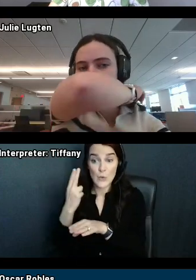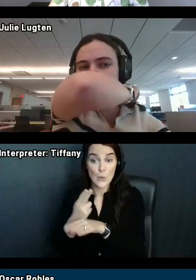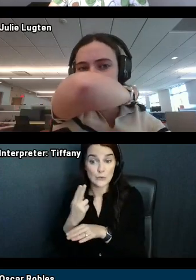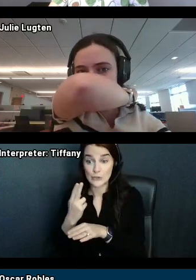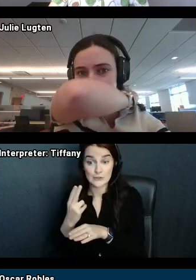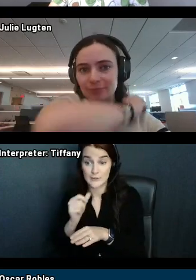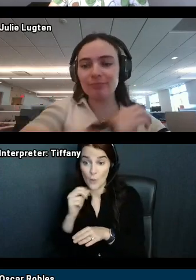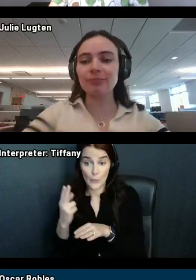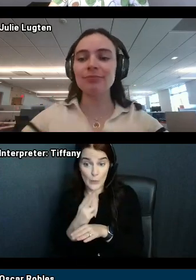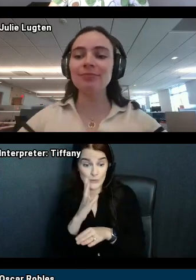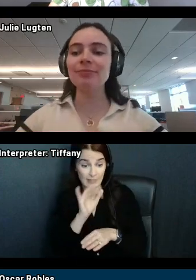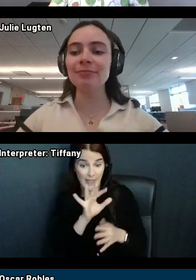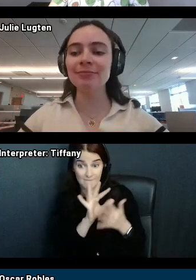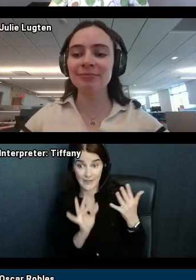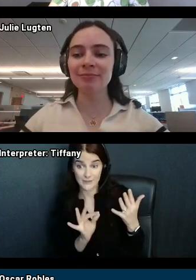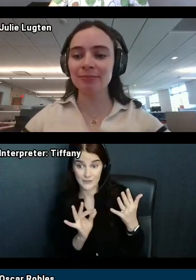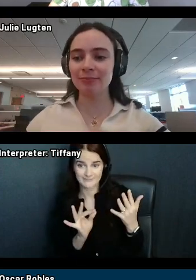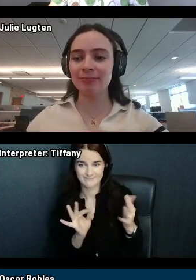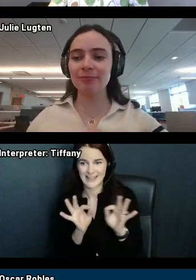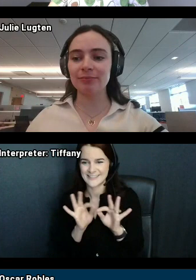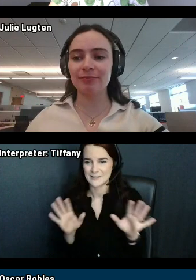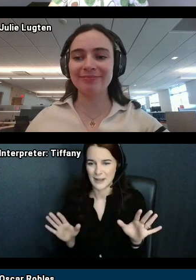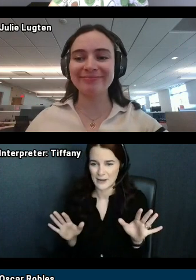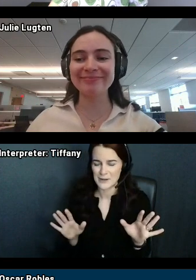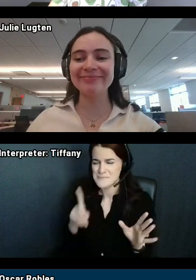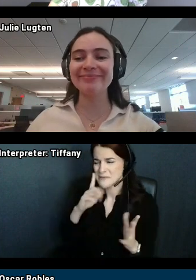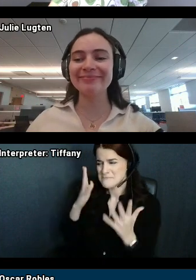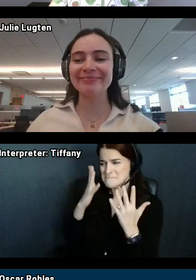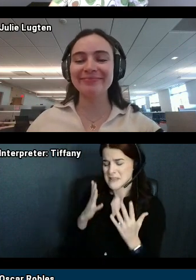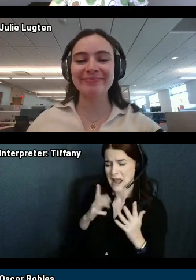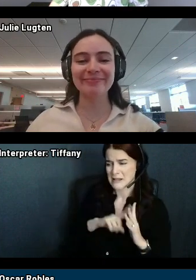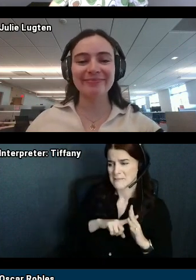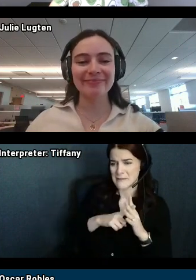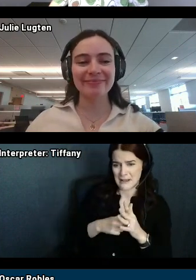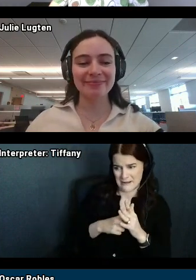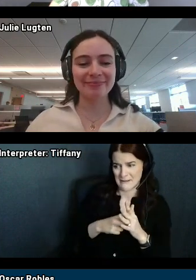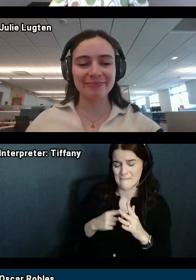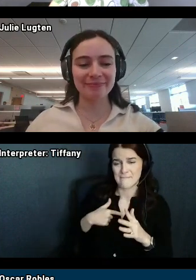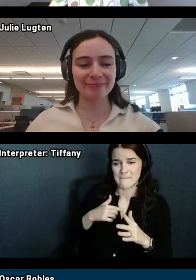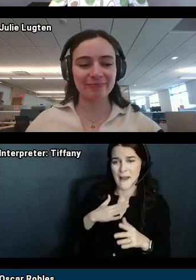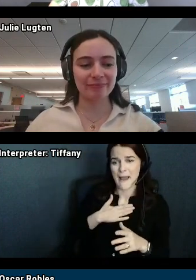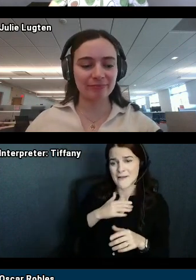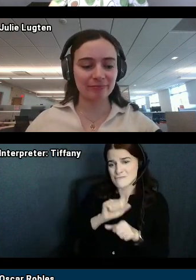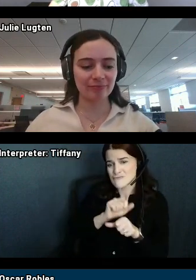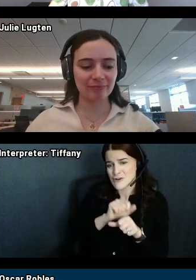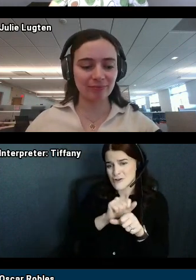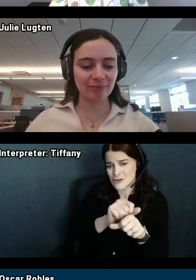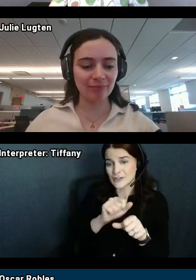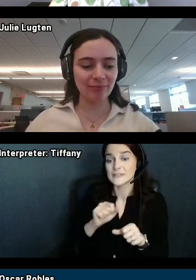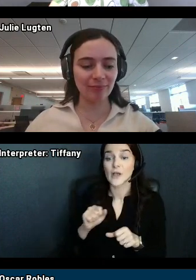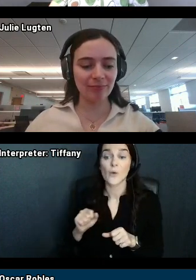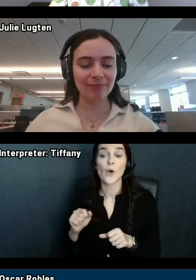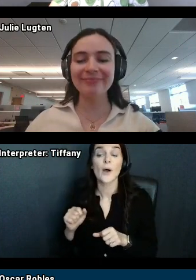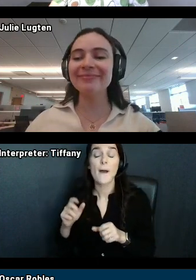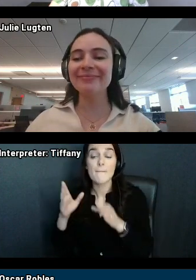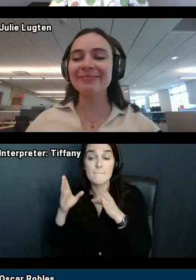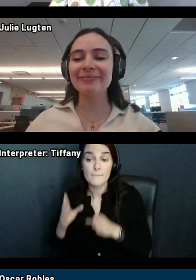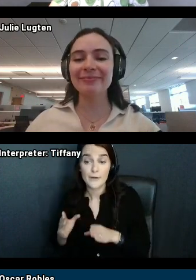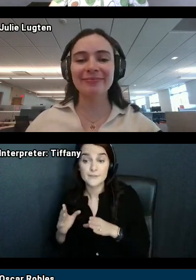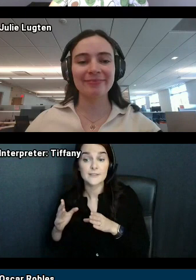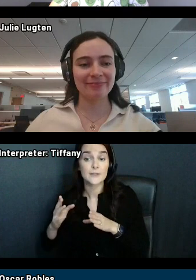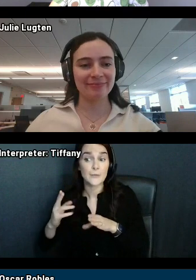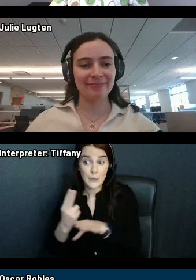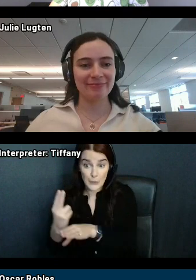doesn't matter at all, which was very sad for me in the beginning. So user adoption is the most important step